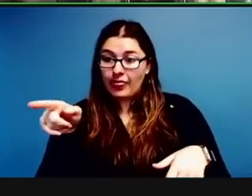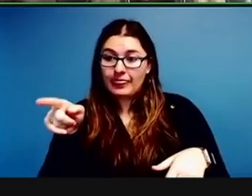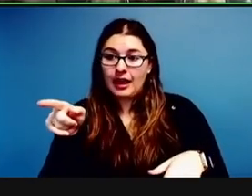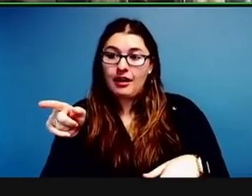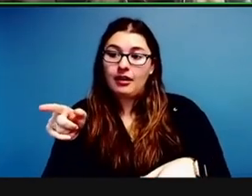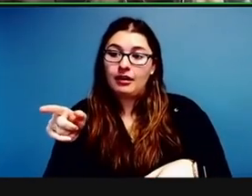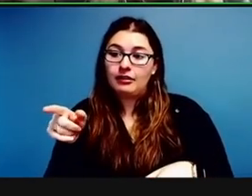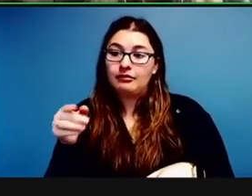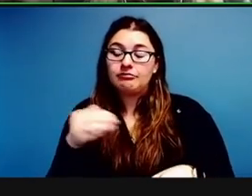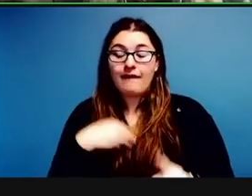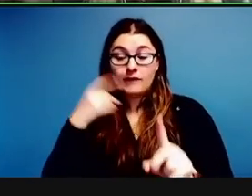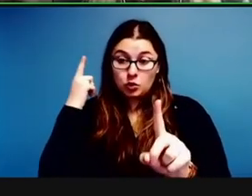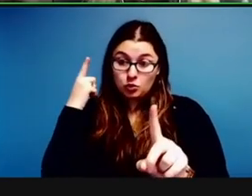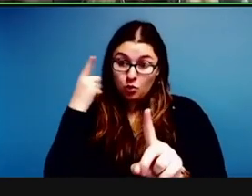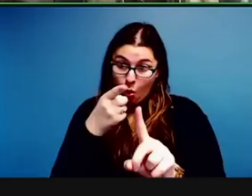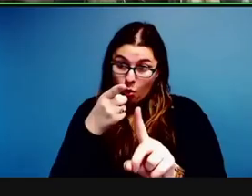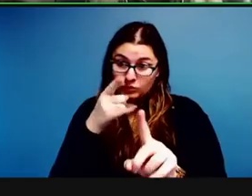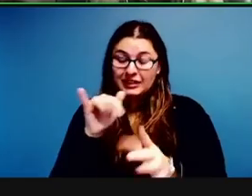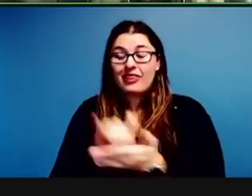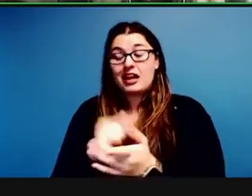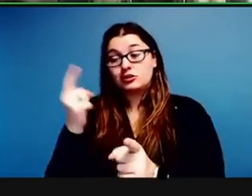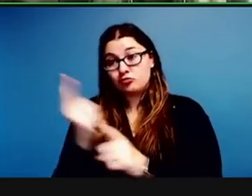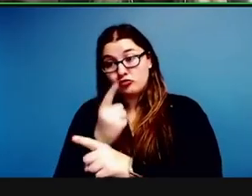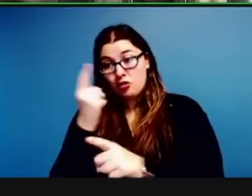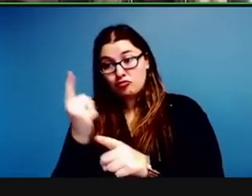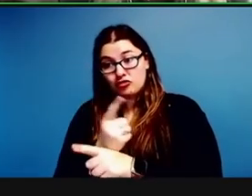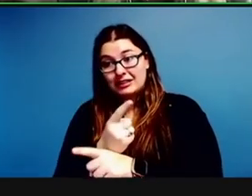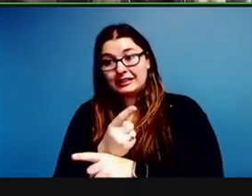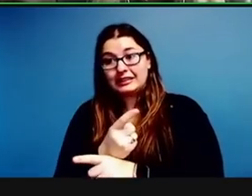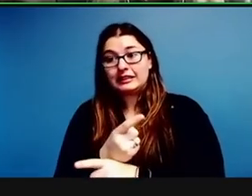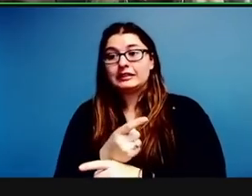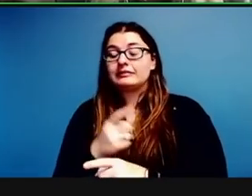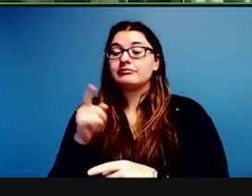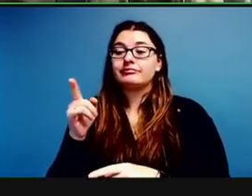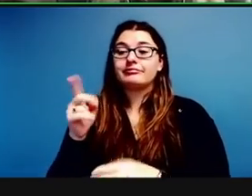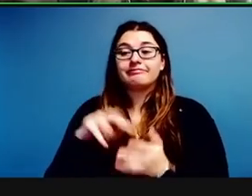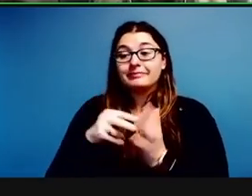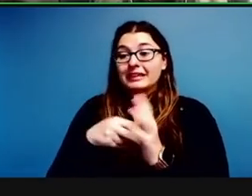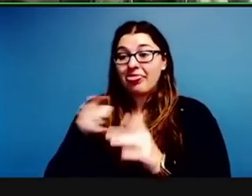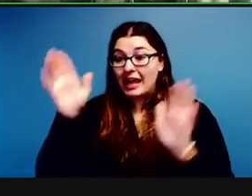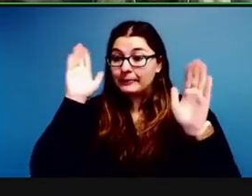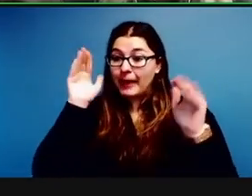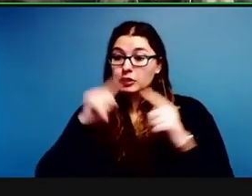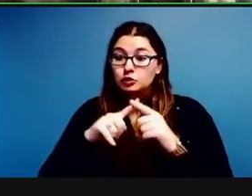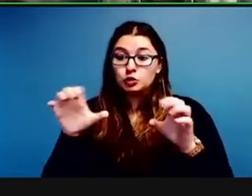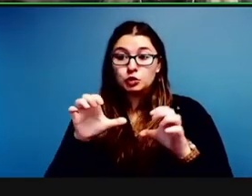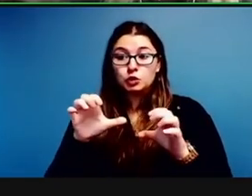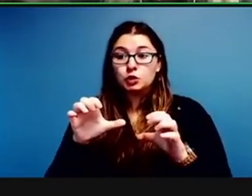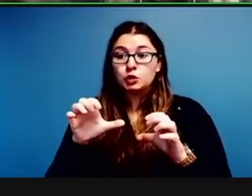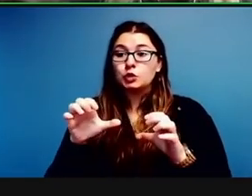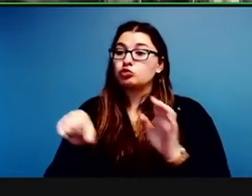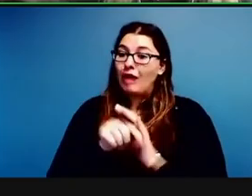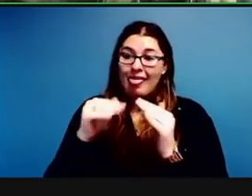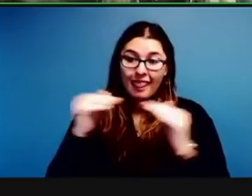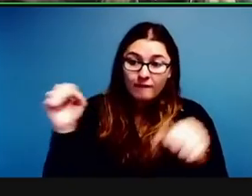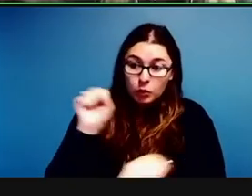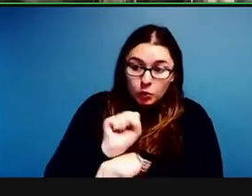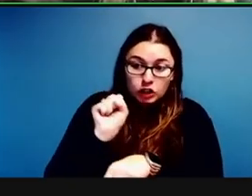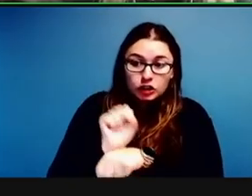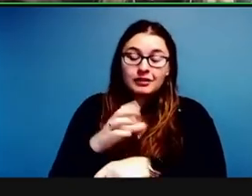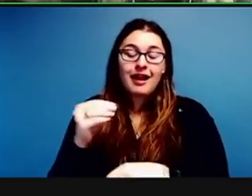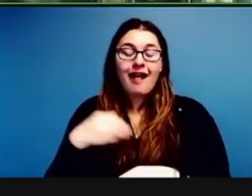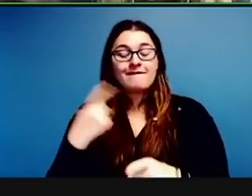have goals that are appropriately ambitious, meaning they are expected to be doing grade level work and have